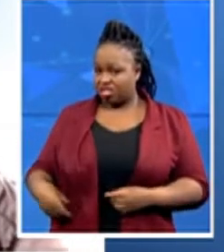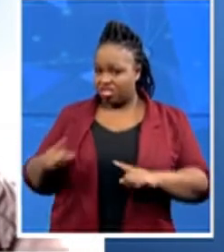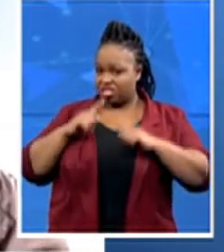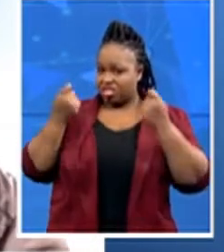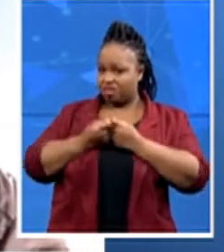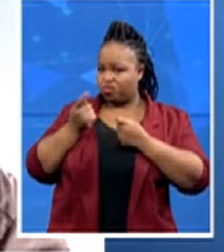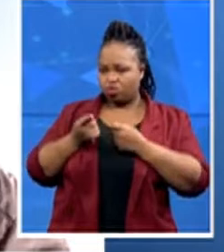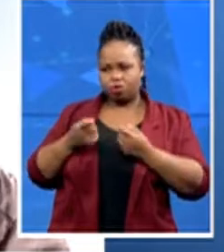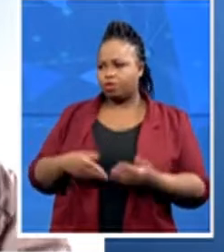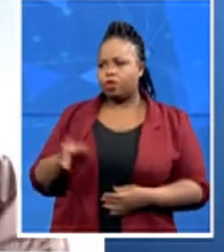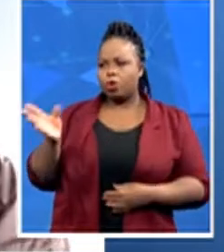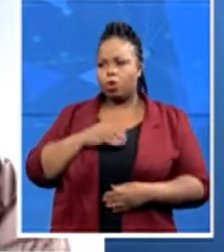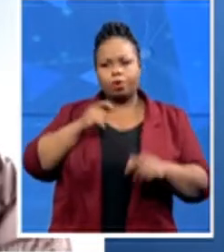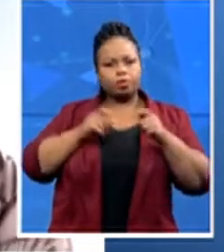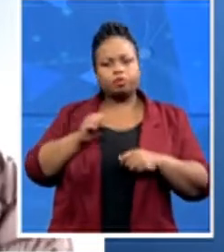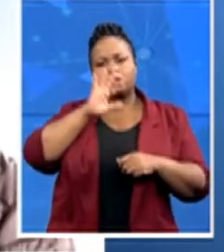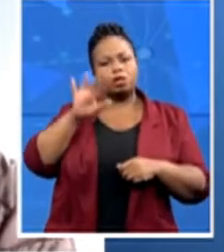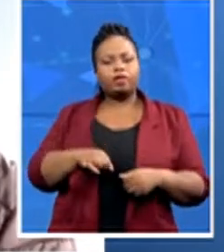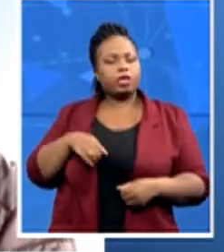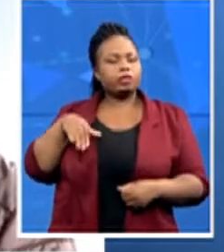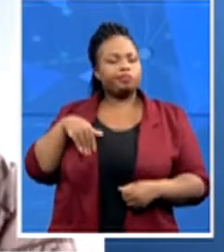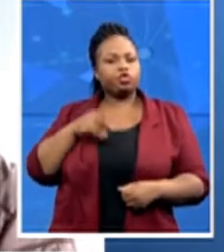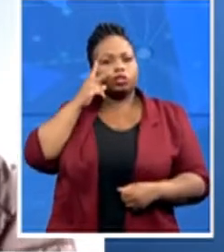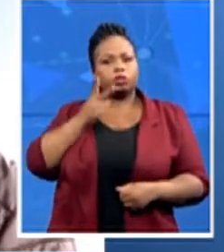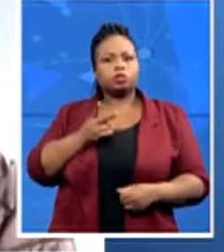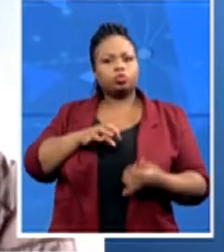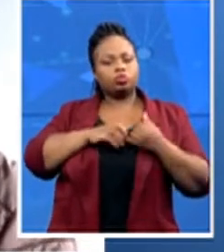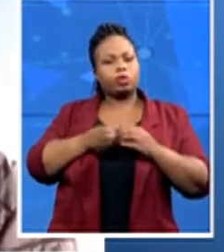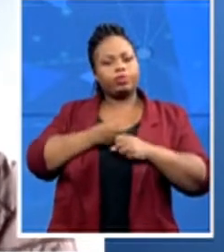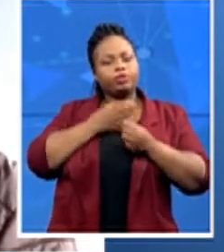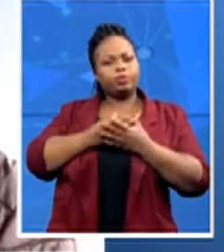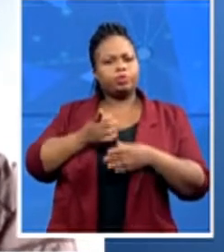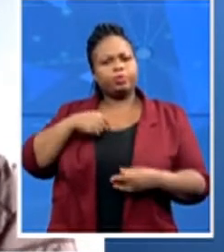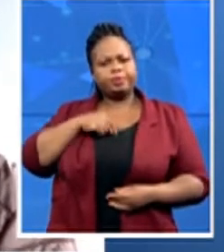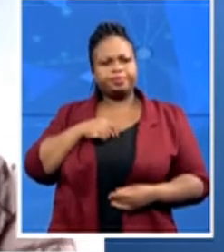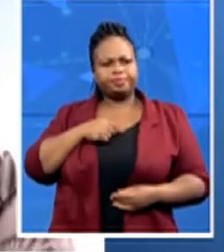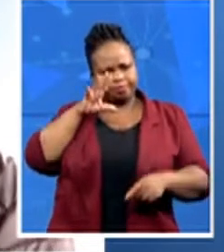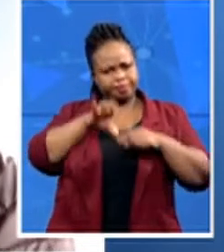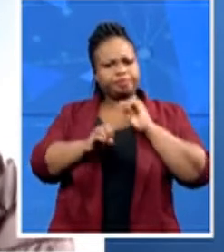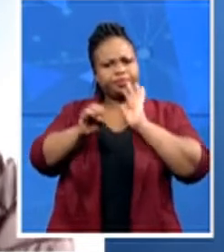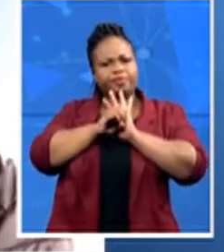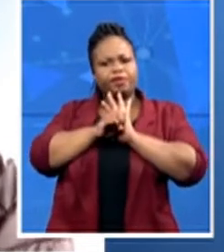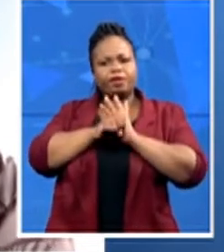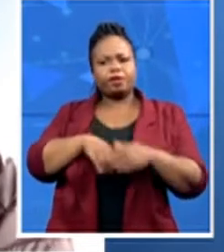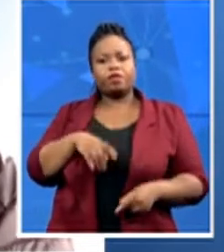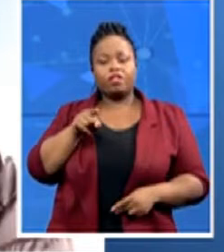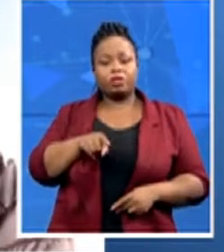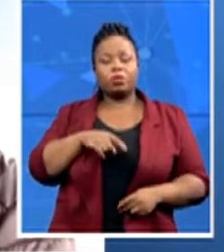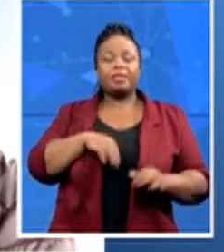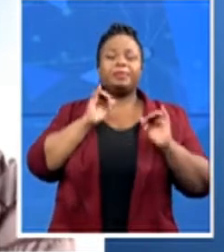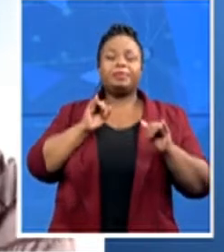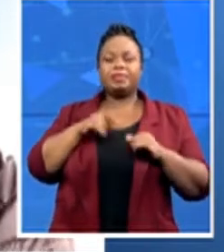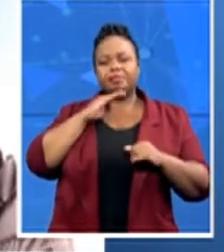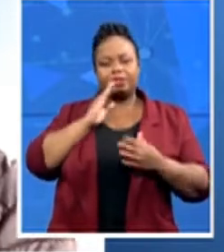ensure that when we recognize that it's a pandemic, it requires urgent intervention. So we still believe